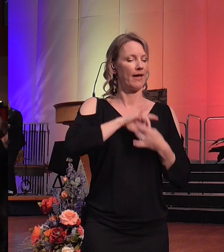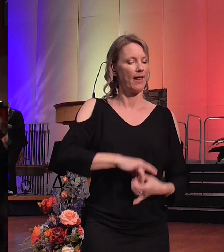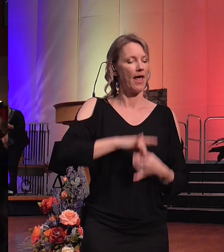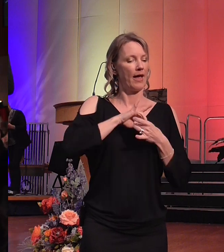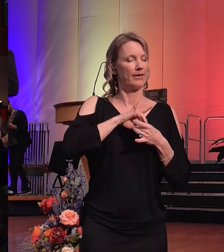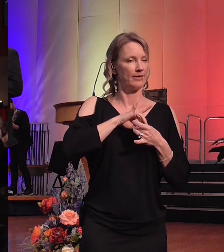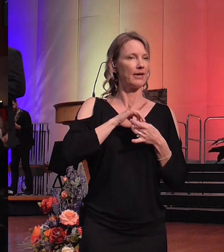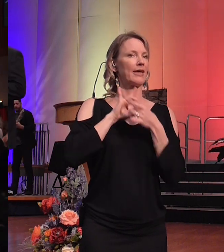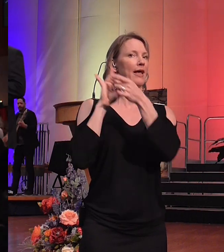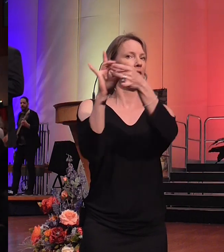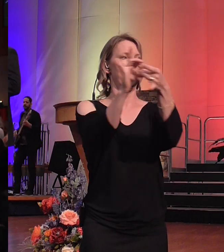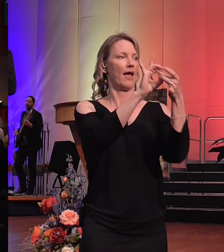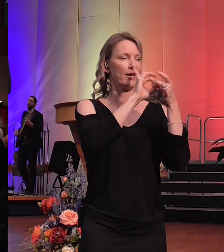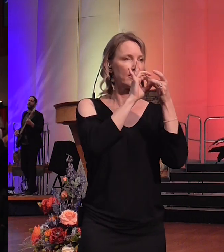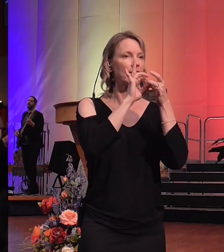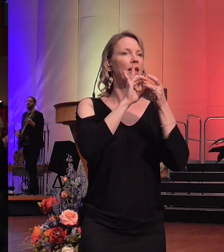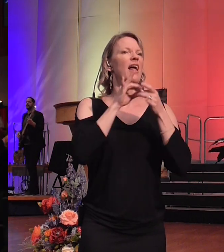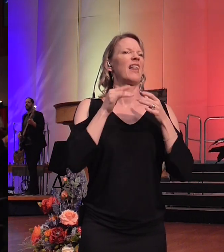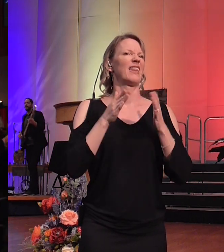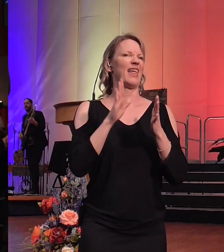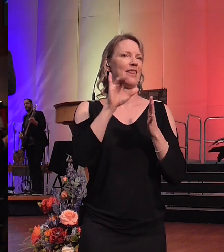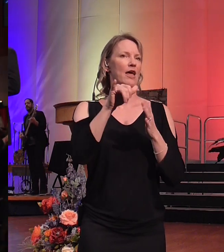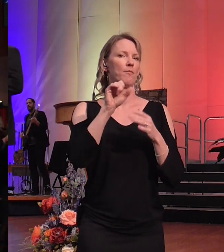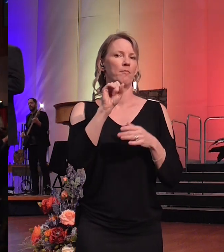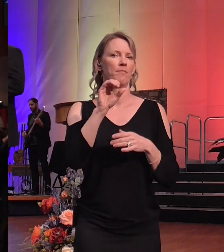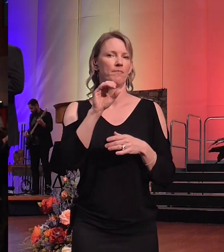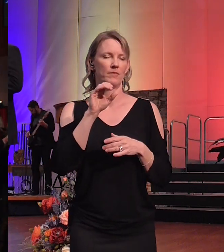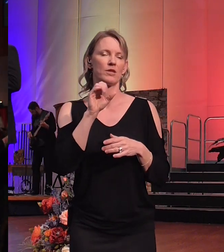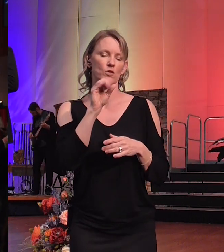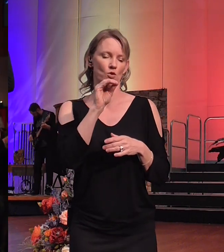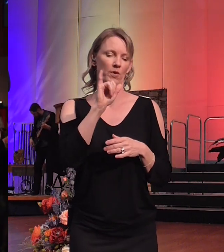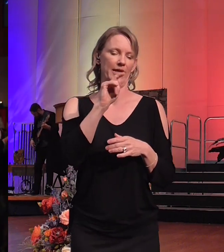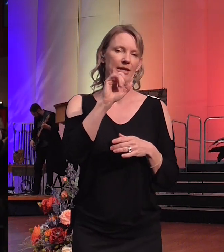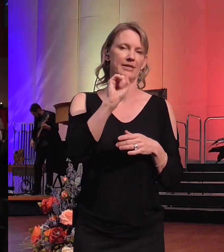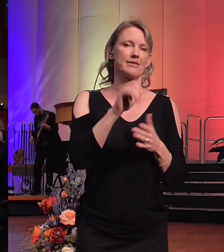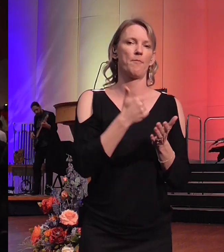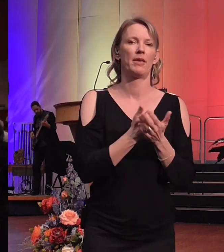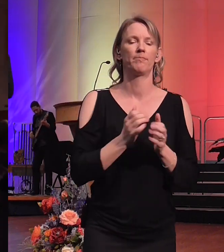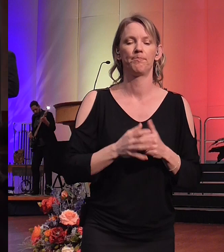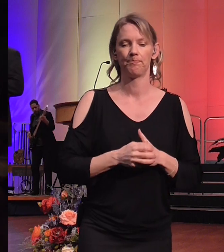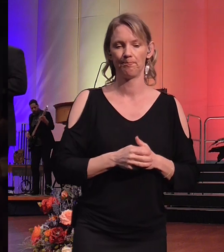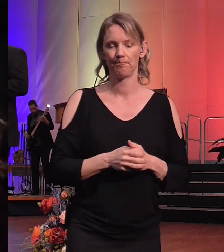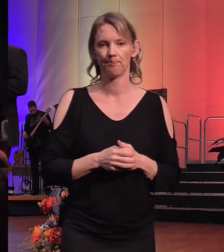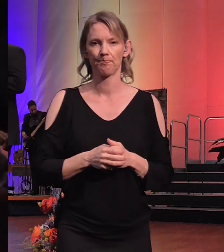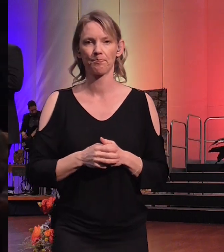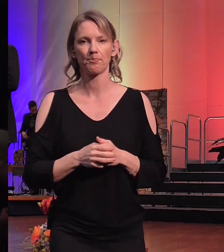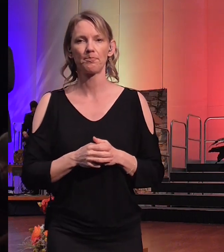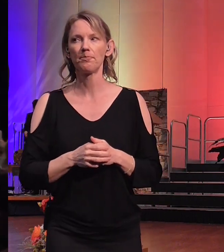connect with everyone else. And may it be so, and so it is. So it is.